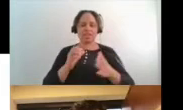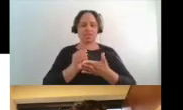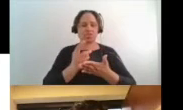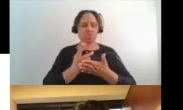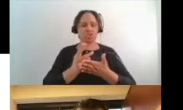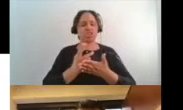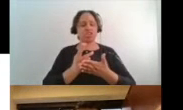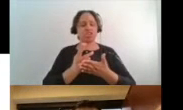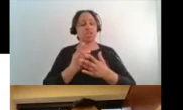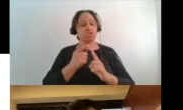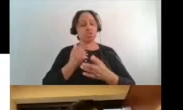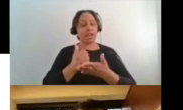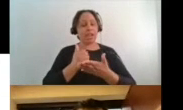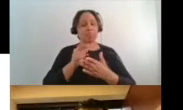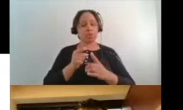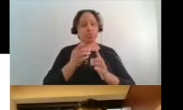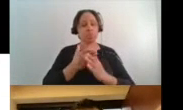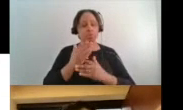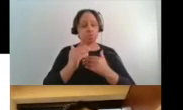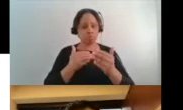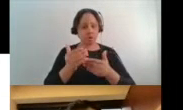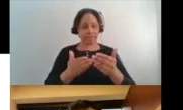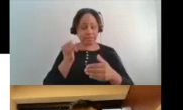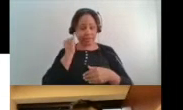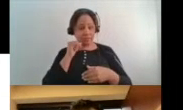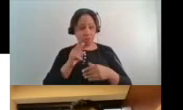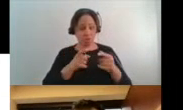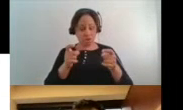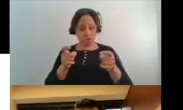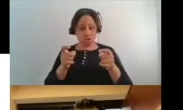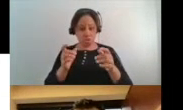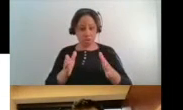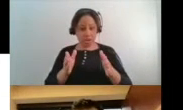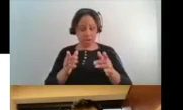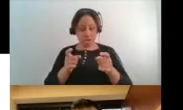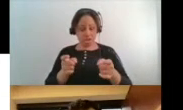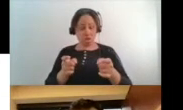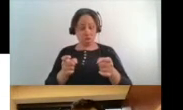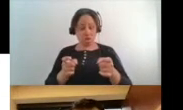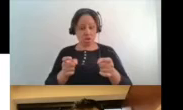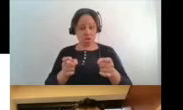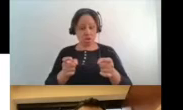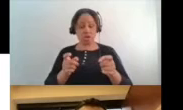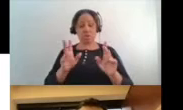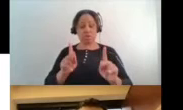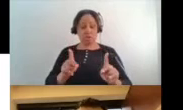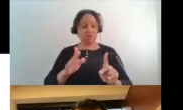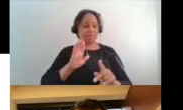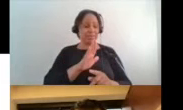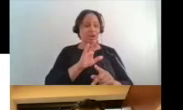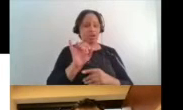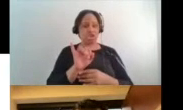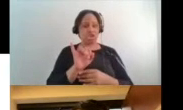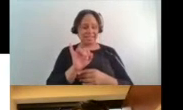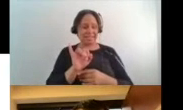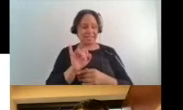process. If you're going to be a donor, the recipient, the person who's getting the transplant, their insurance pays for all your surgeries,